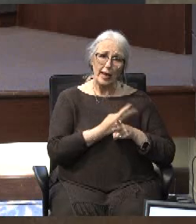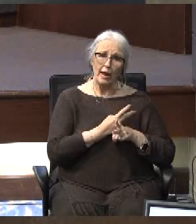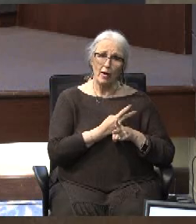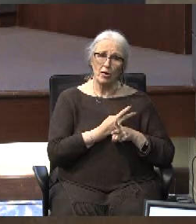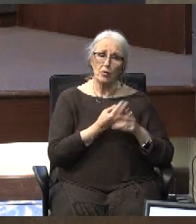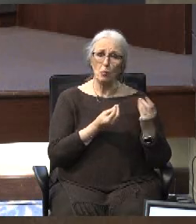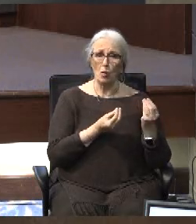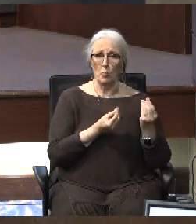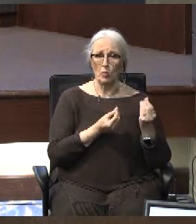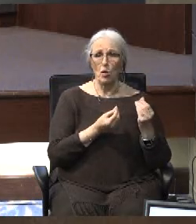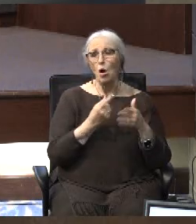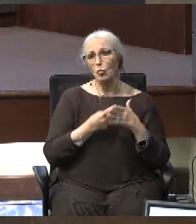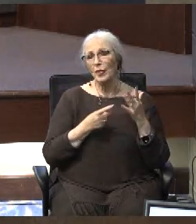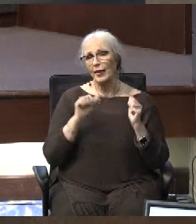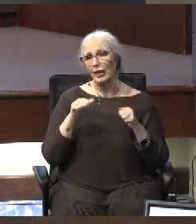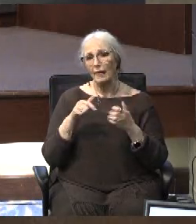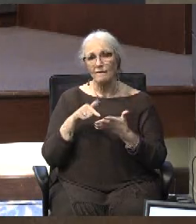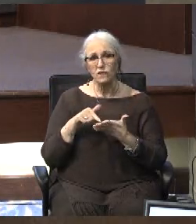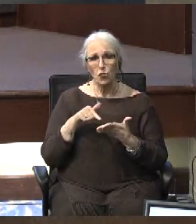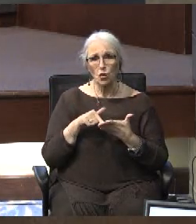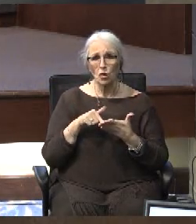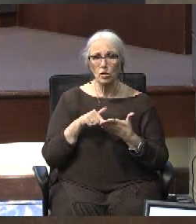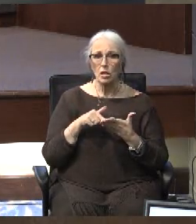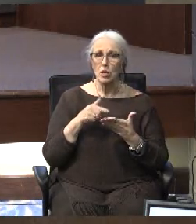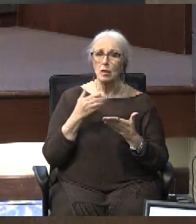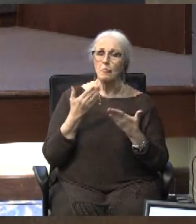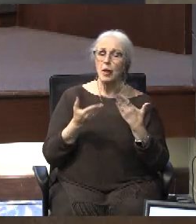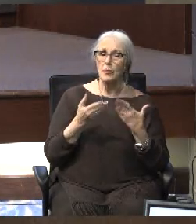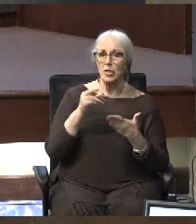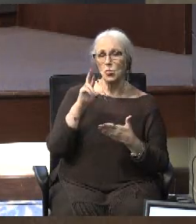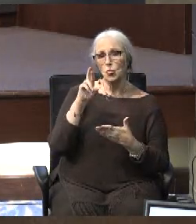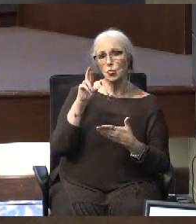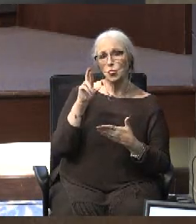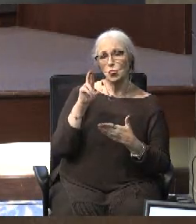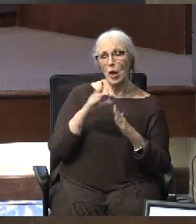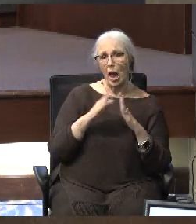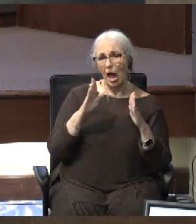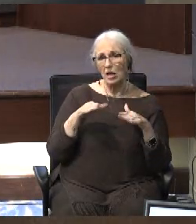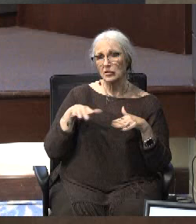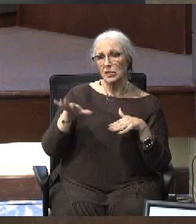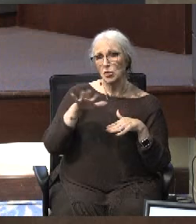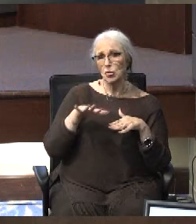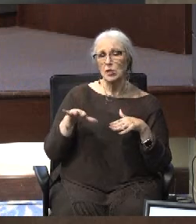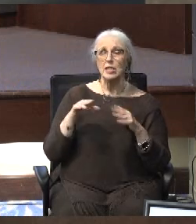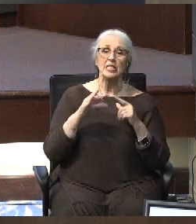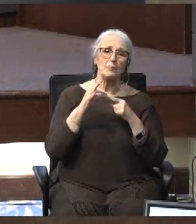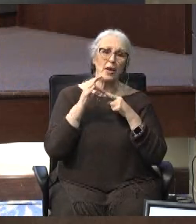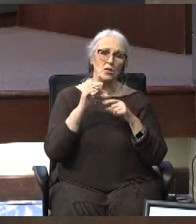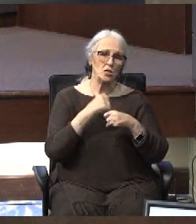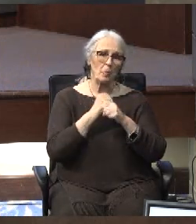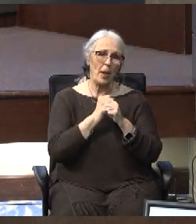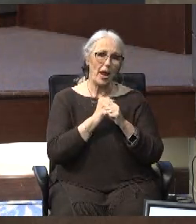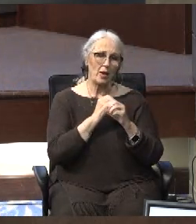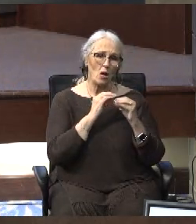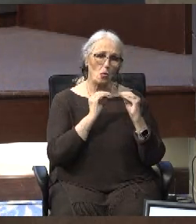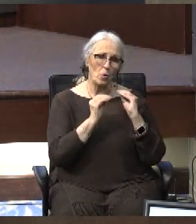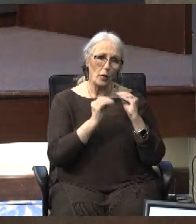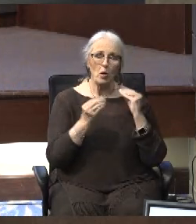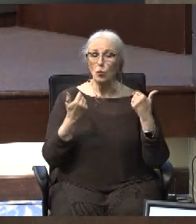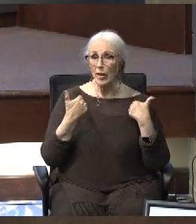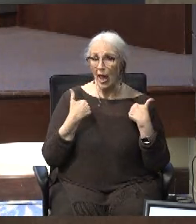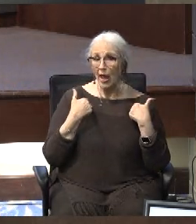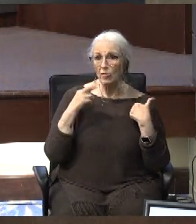can't afford to make, particularly residential units, afford to make those repairs, we have resources available